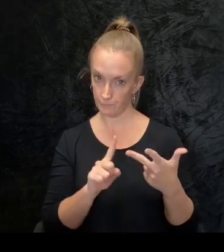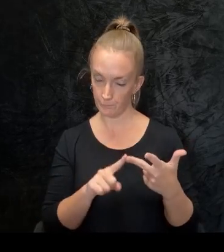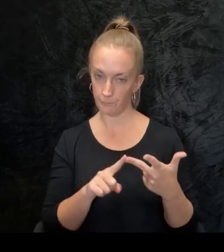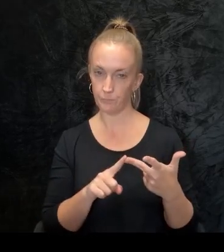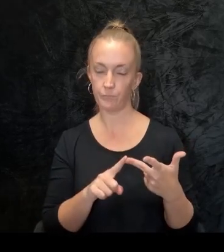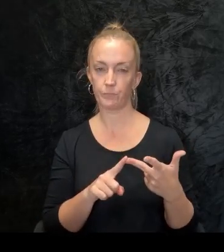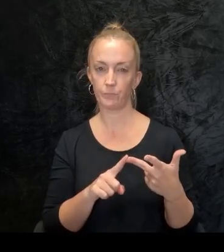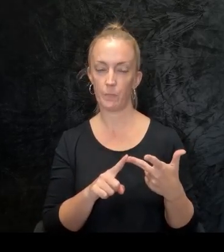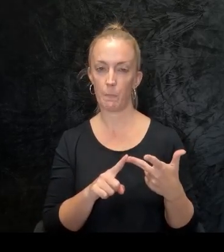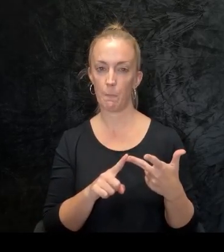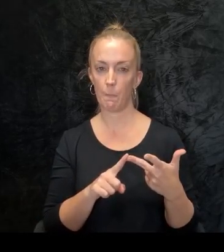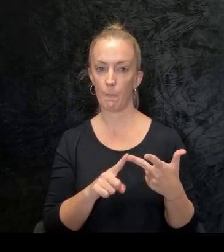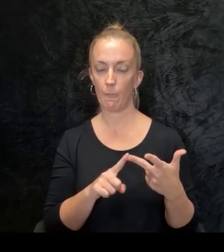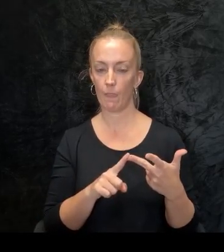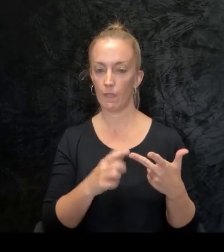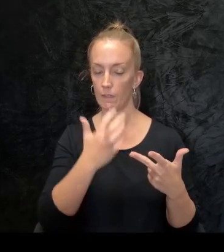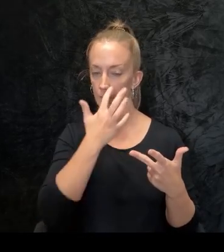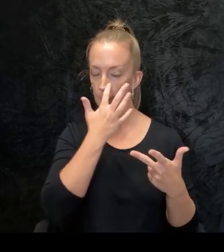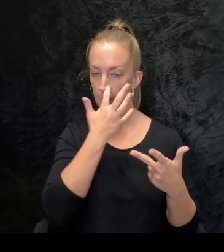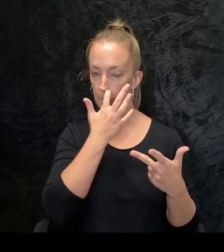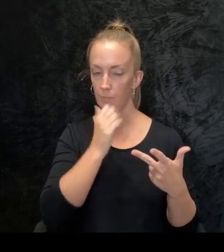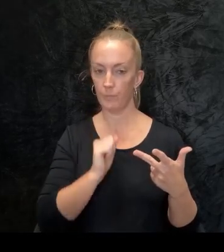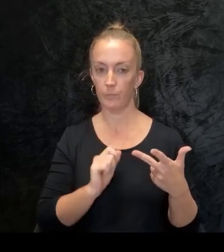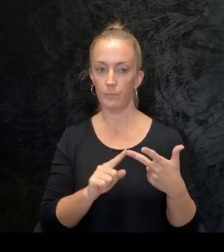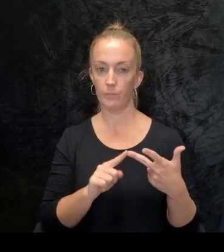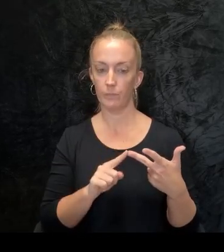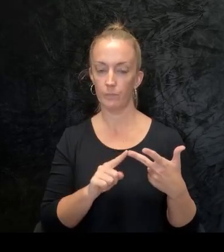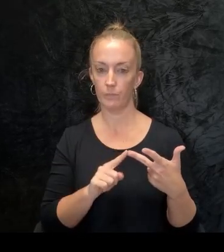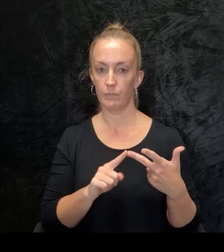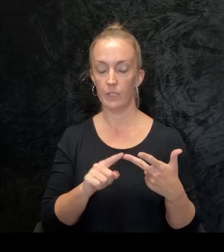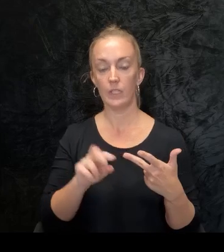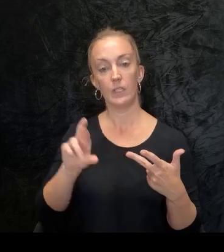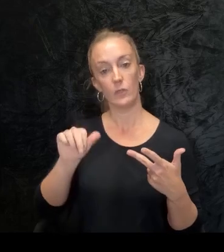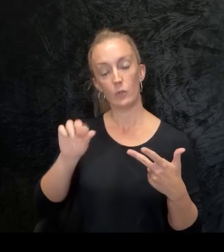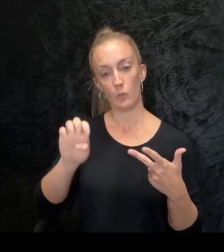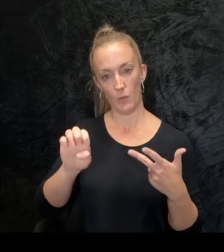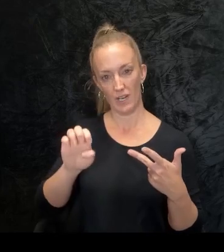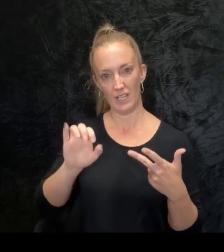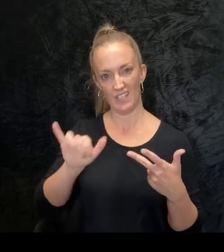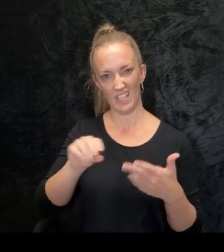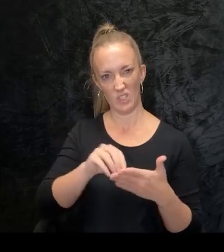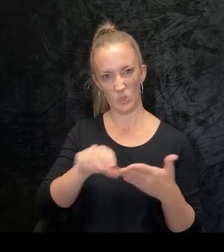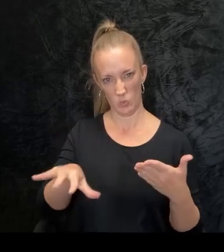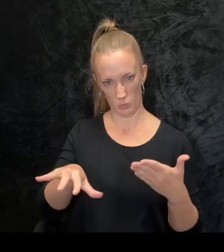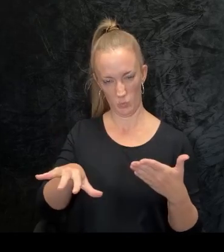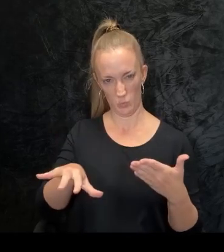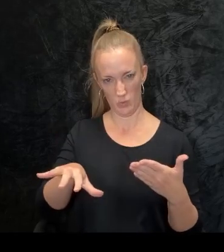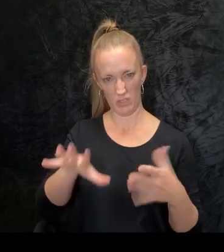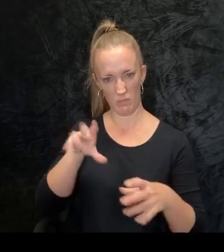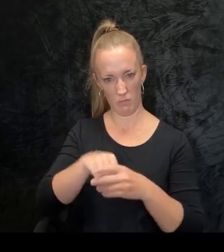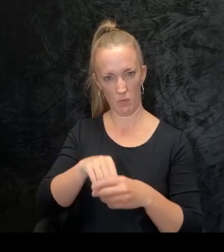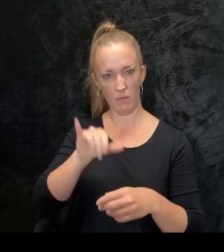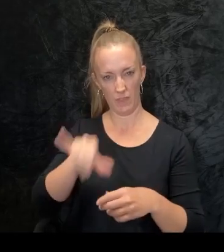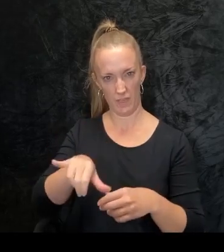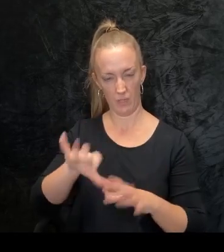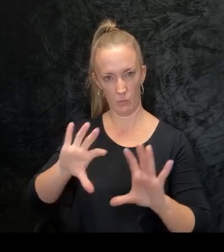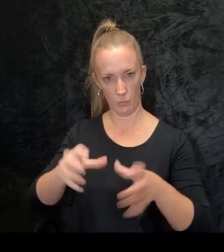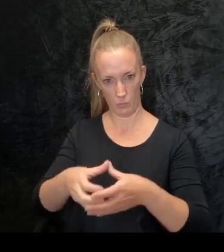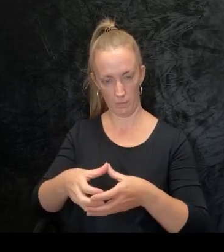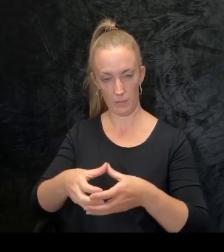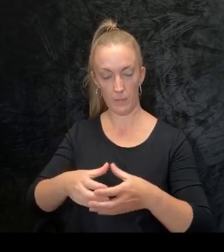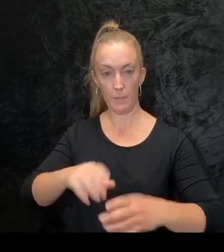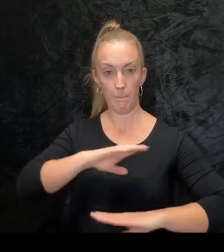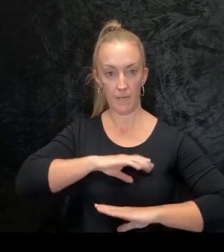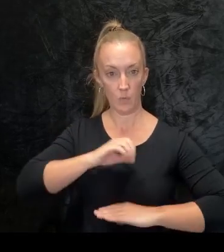The rate at which students in the racial and ethnic group being examined meet or exceed